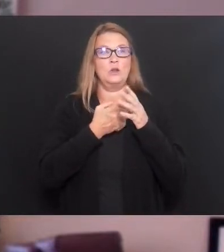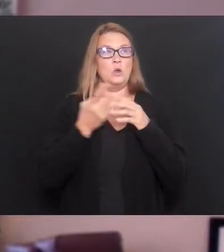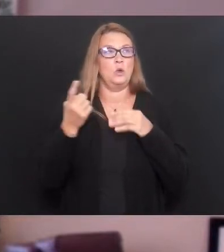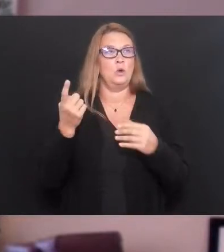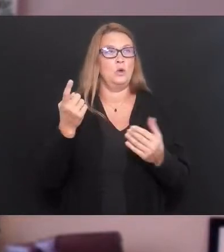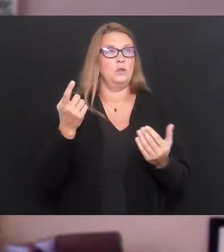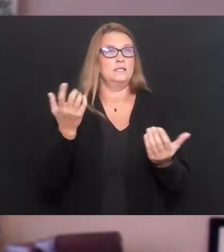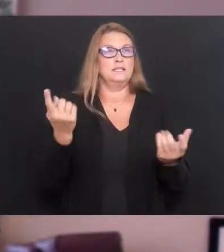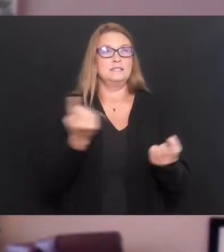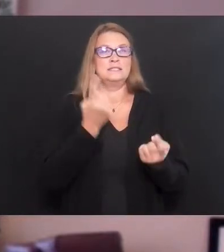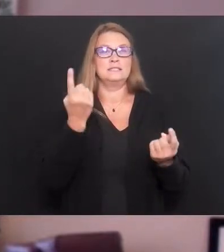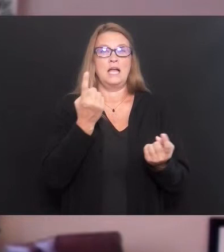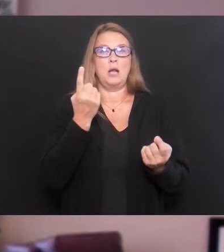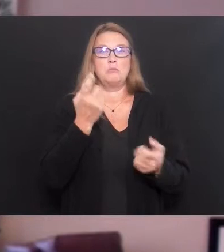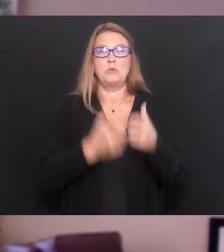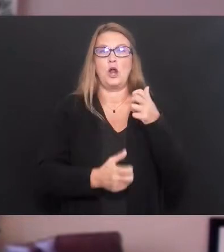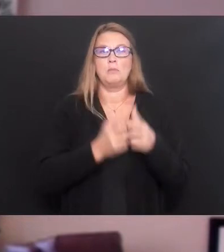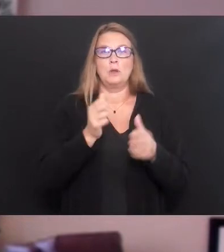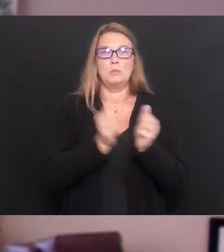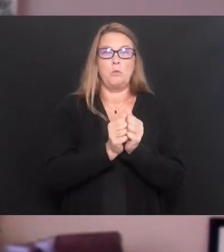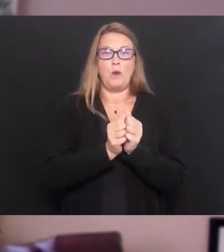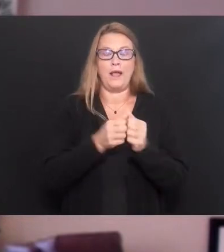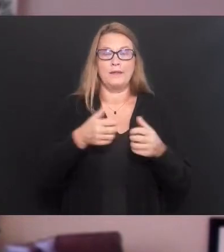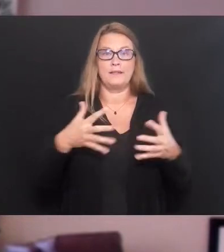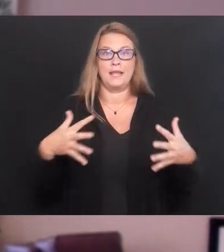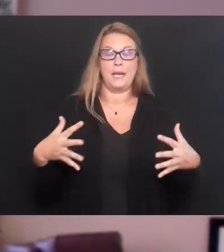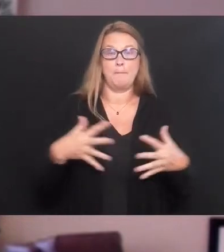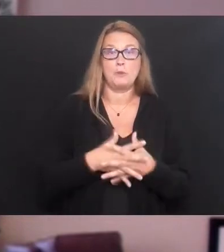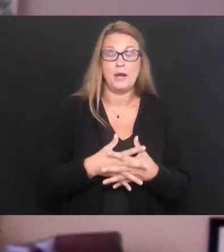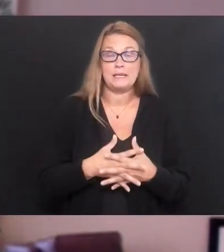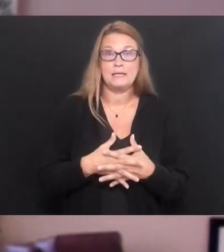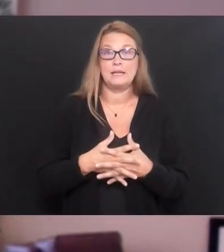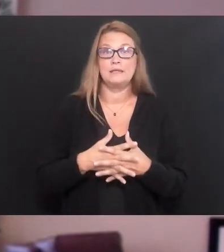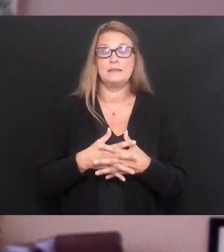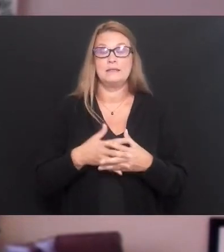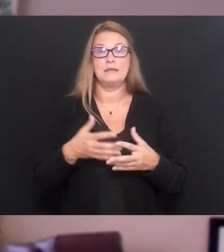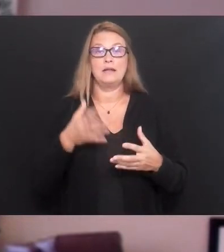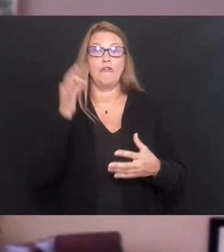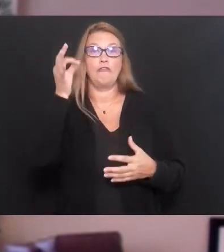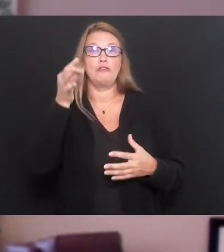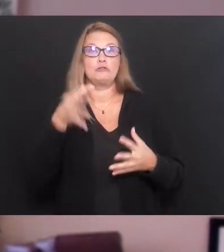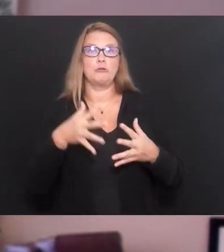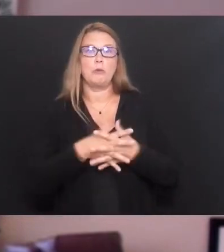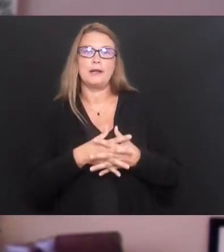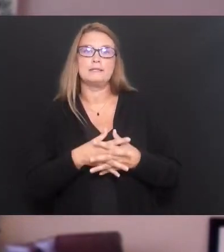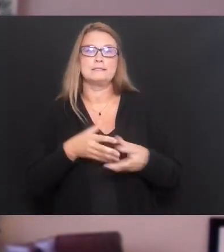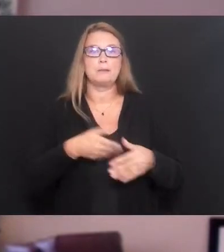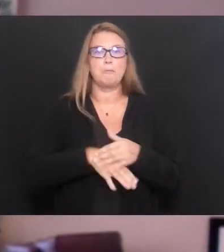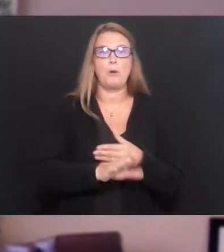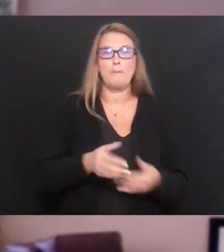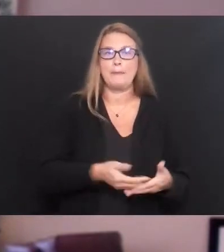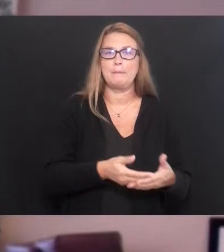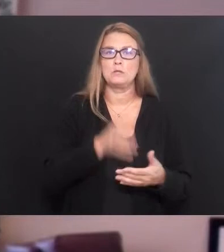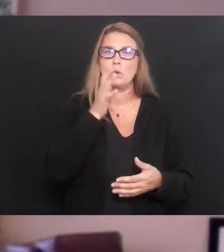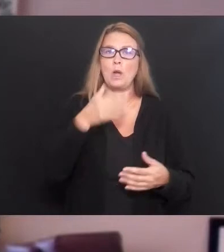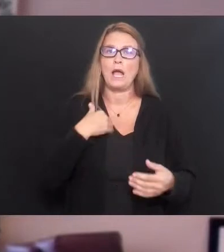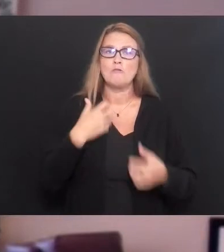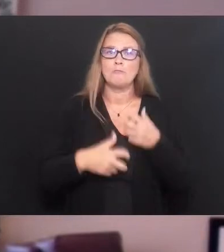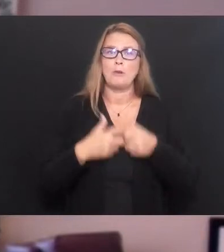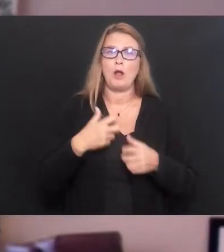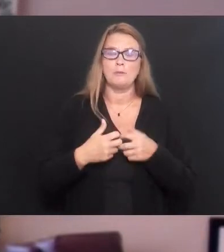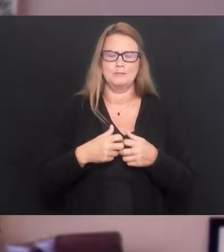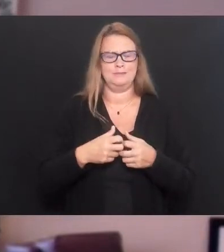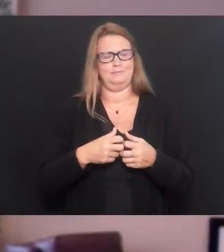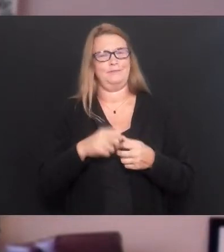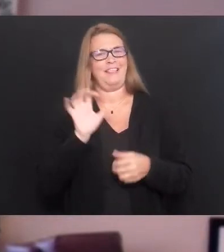be some problem with fertility and with having babies or pregnancy. And now it's very clear that all